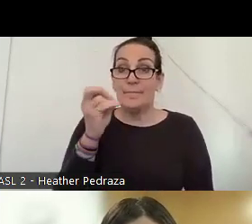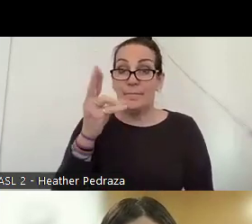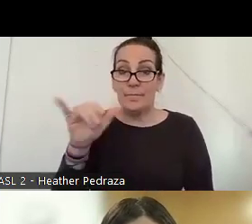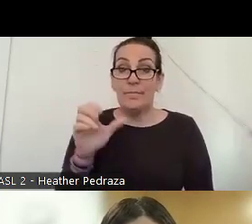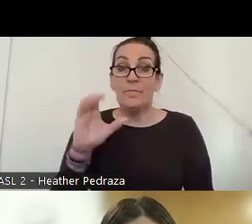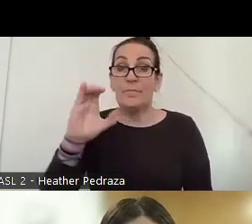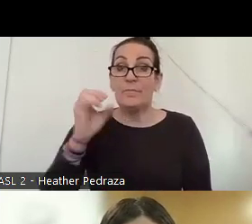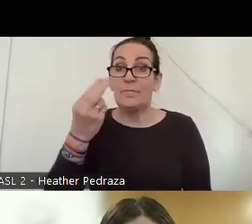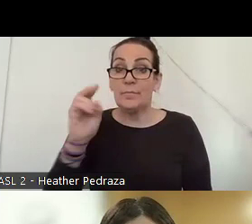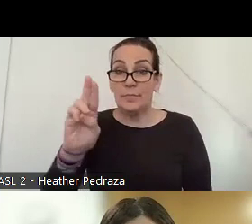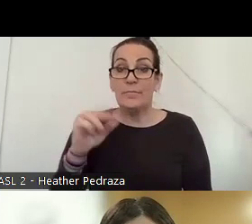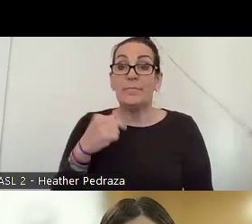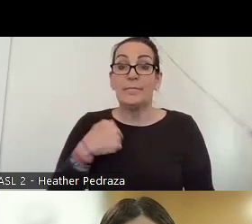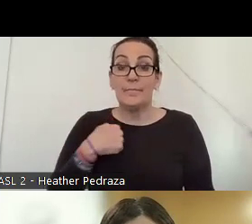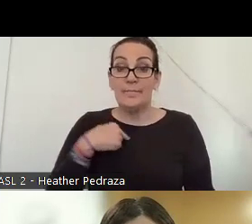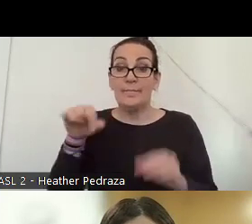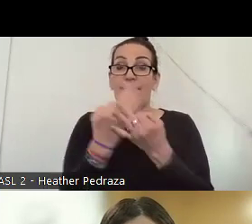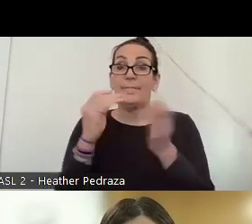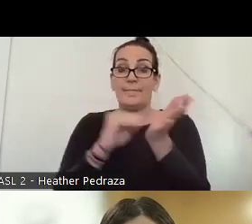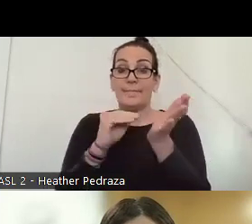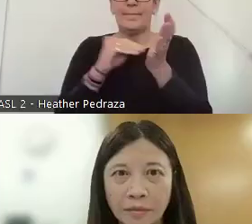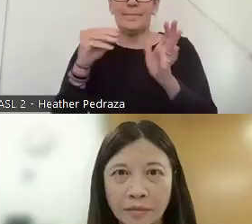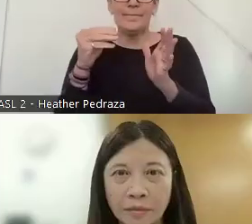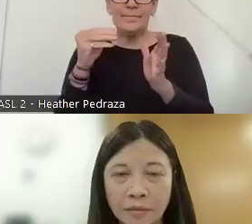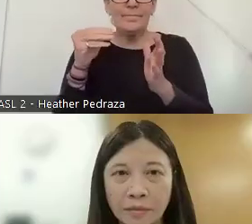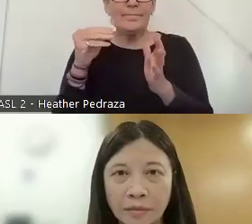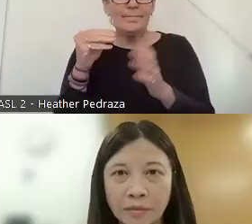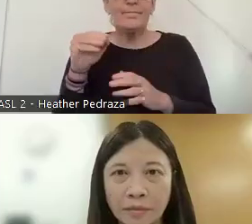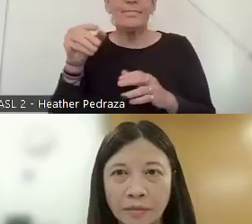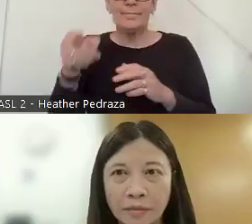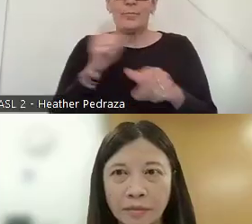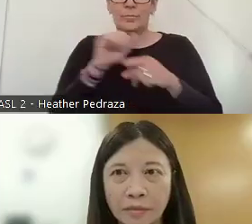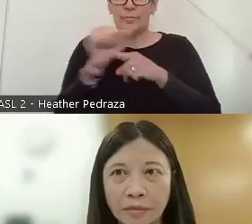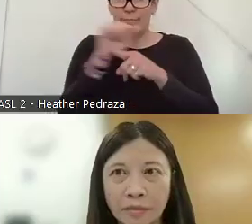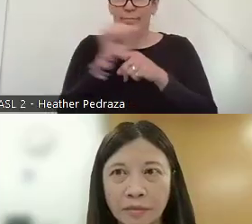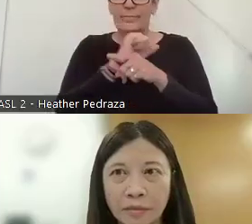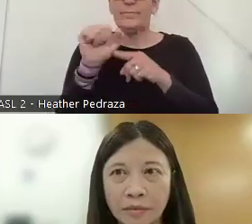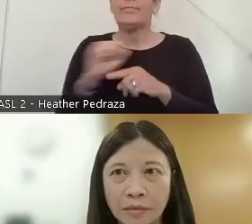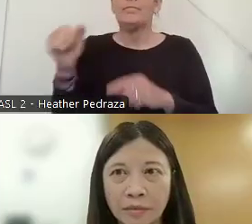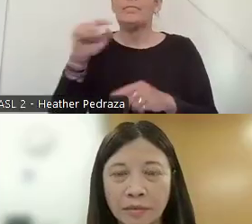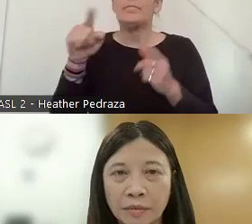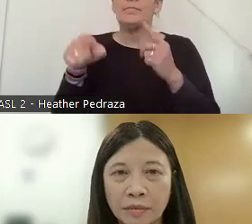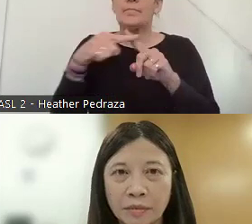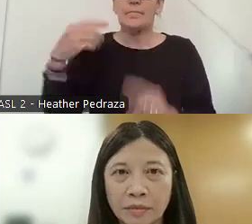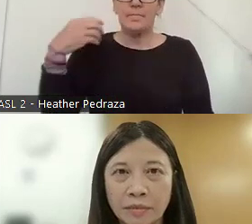and I'm the Chief Strategy Officer for Northeast Medical Services, a FQHC here in the local Bay